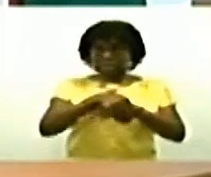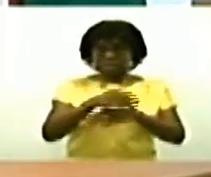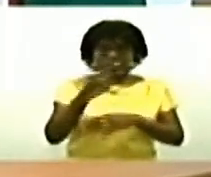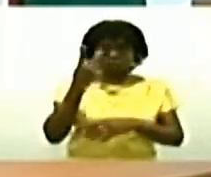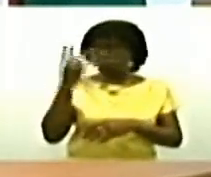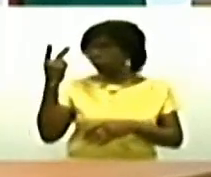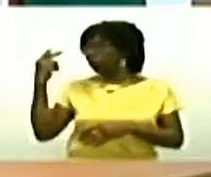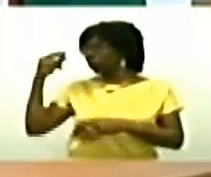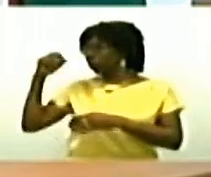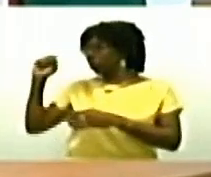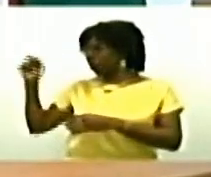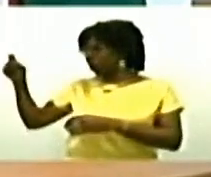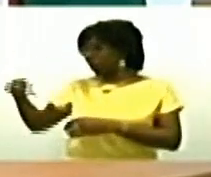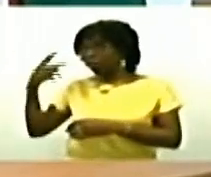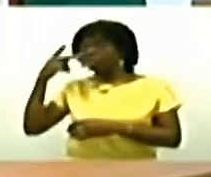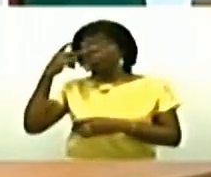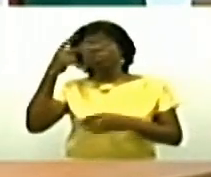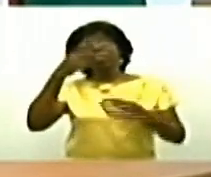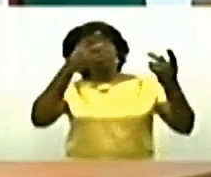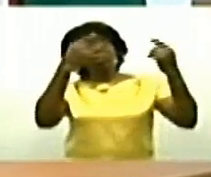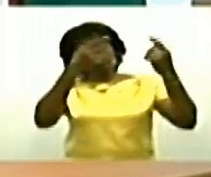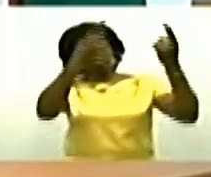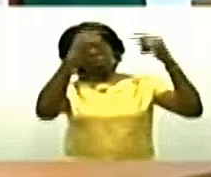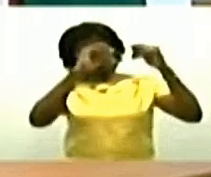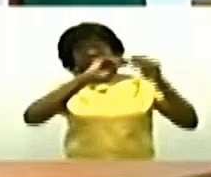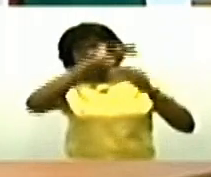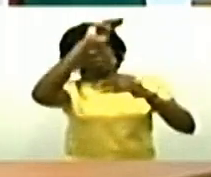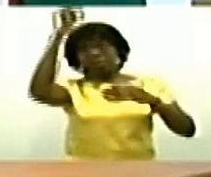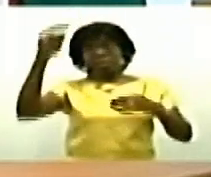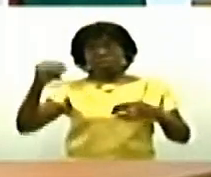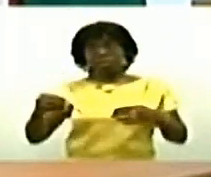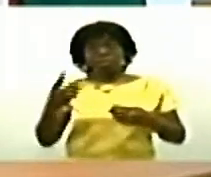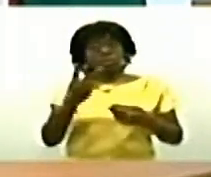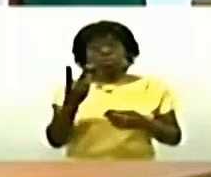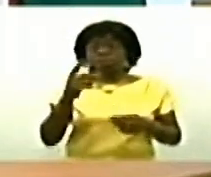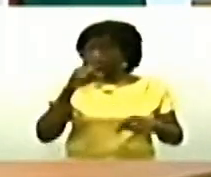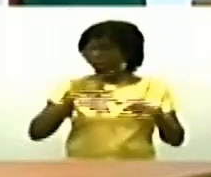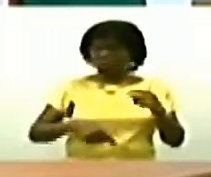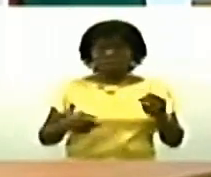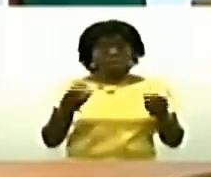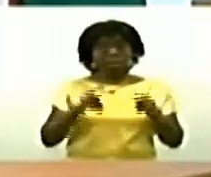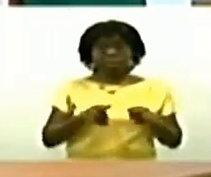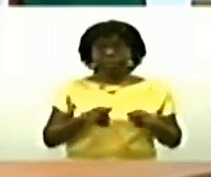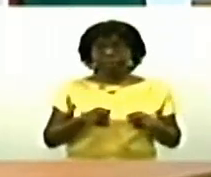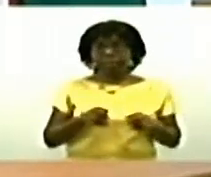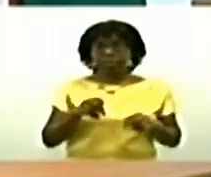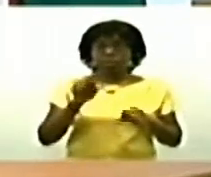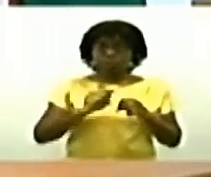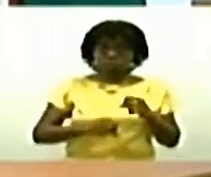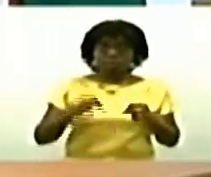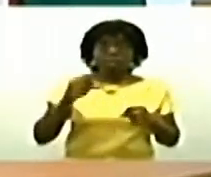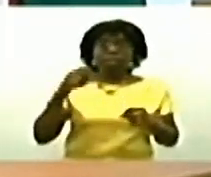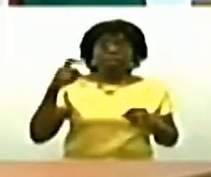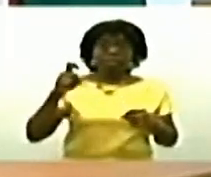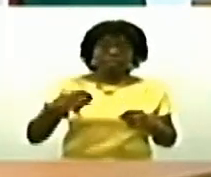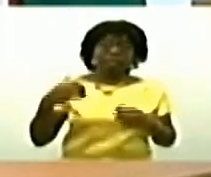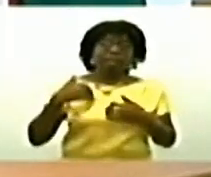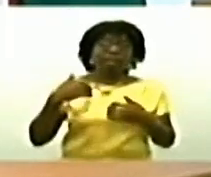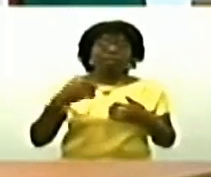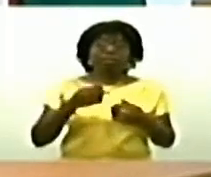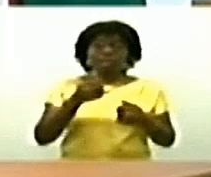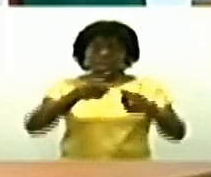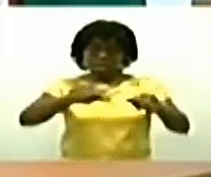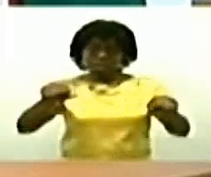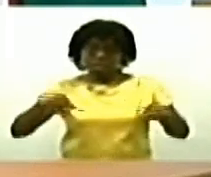see slumming coming over the mountainside. The two can't coexist. So we have to have areas built up for working